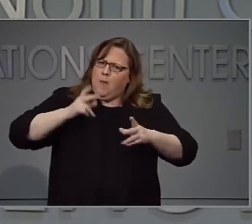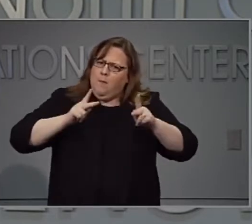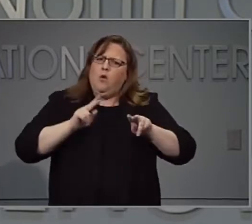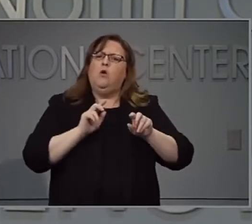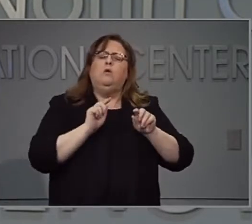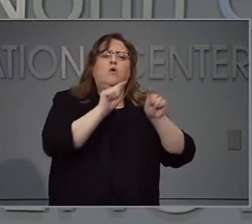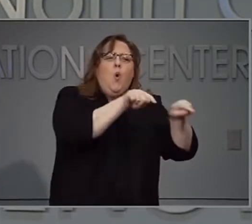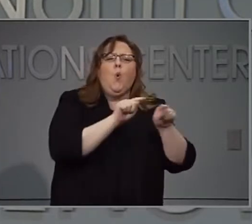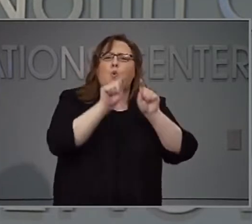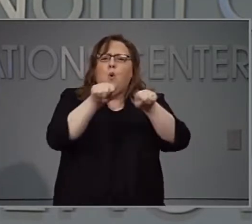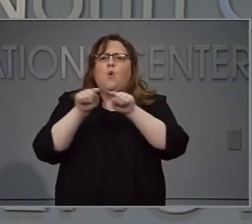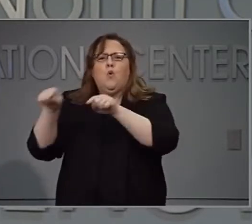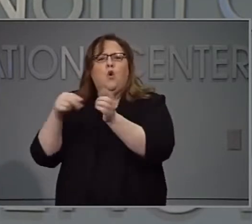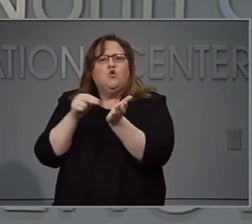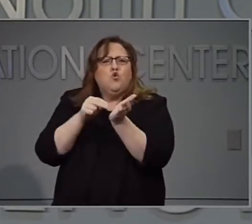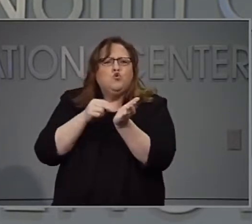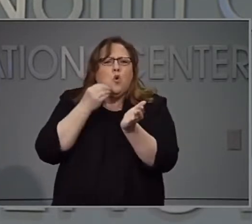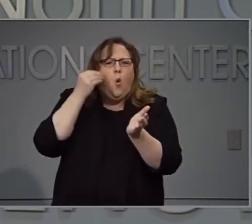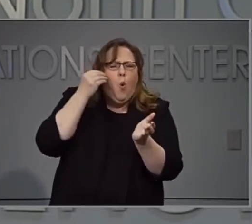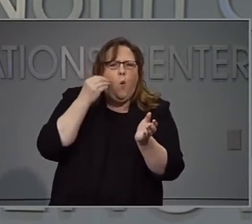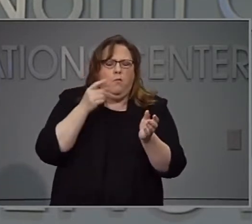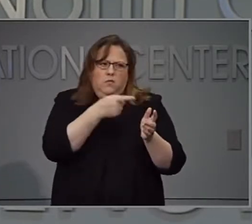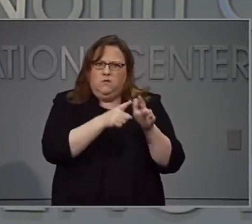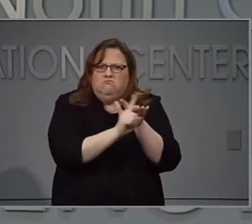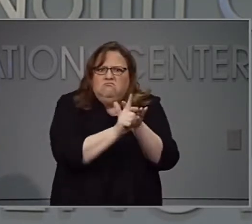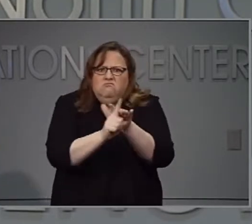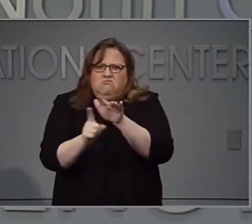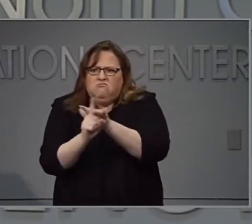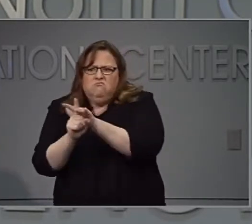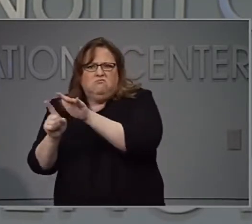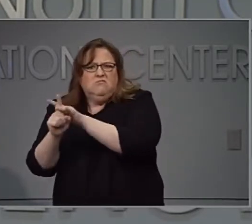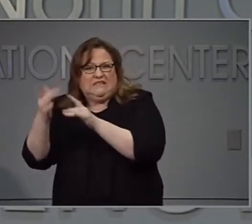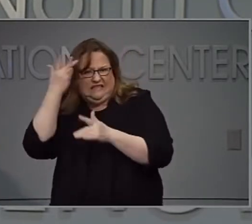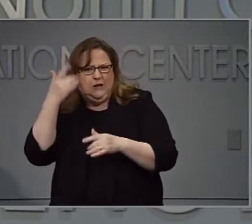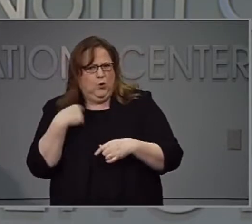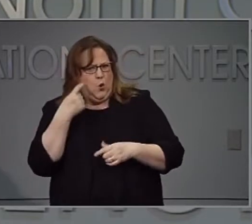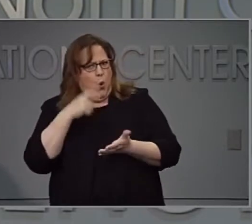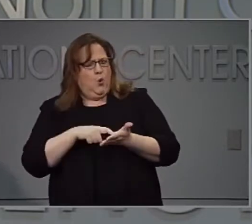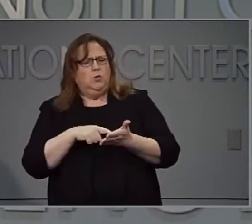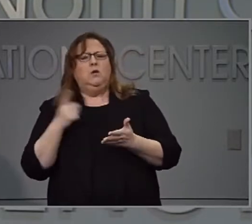has spread and warn those who might be at risk.